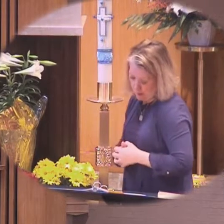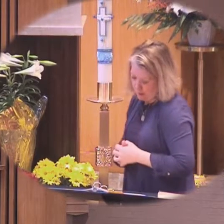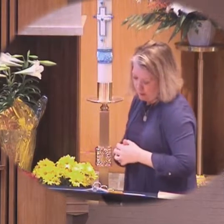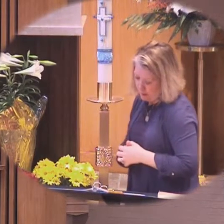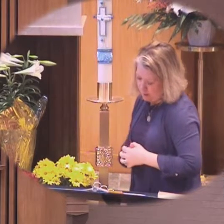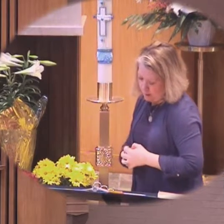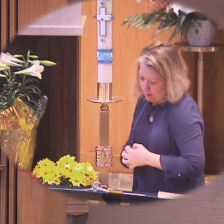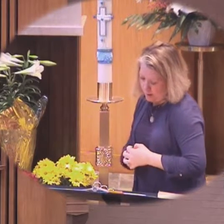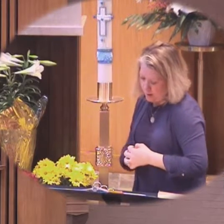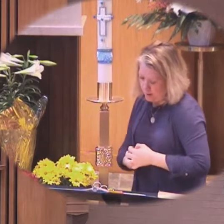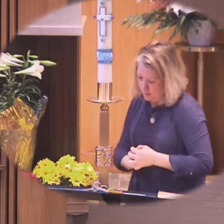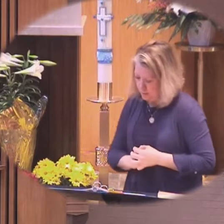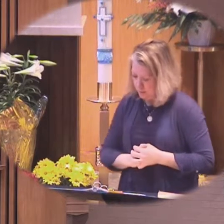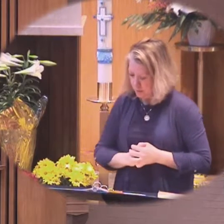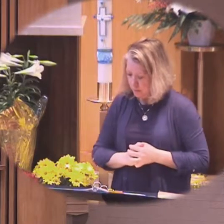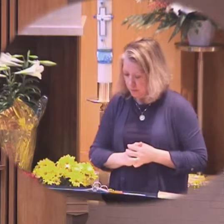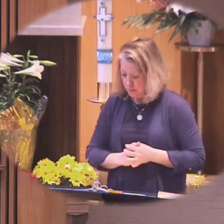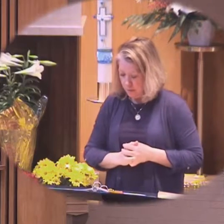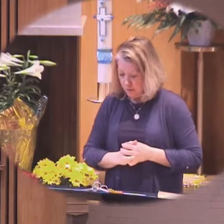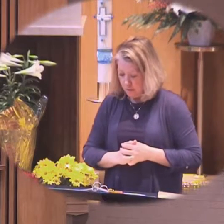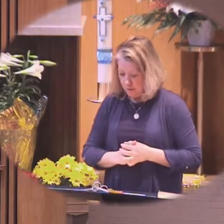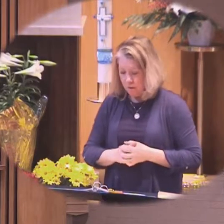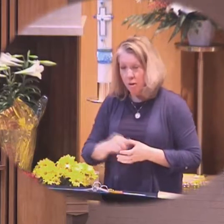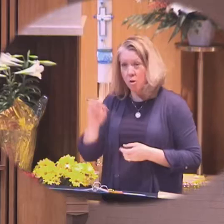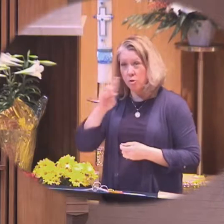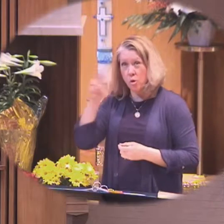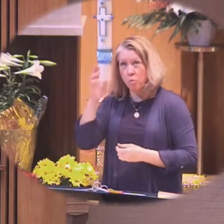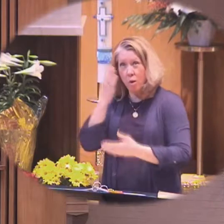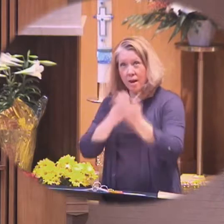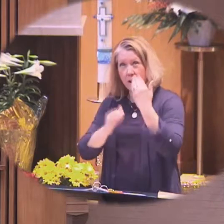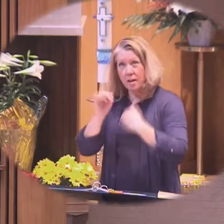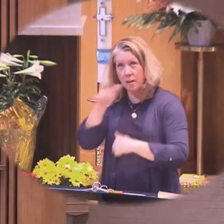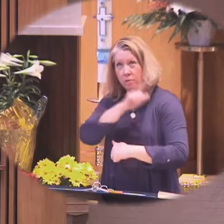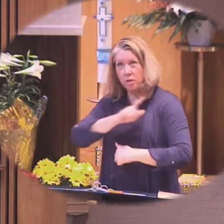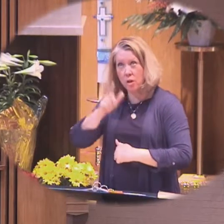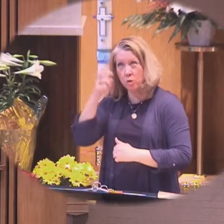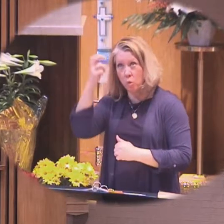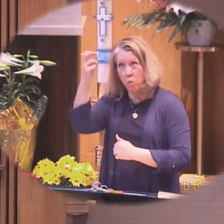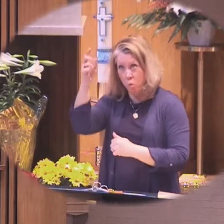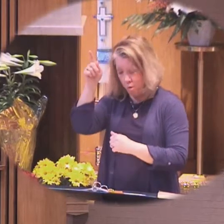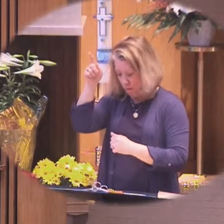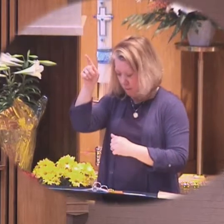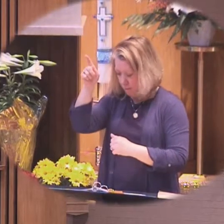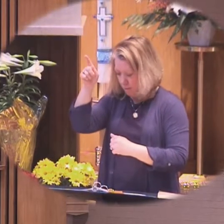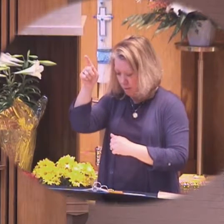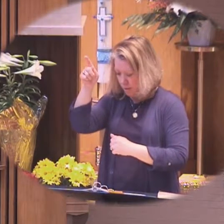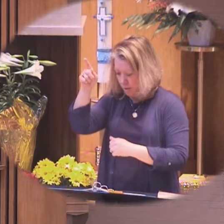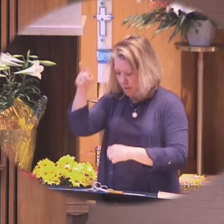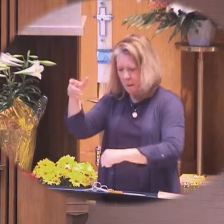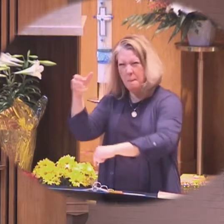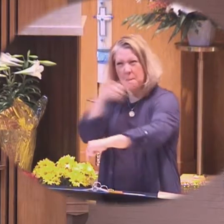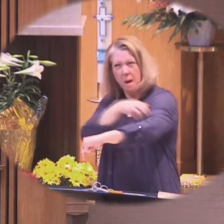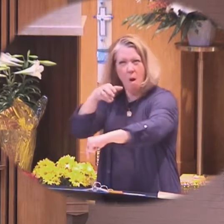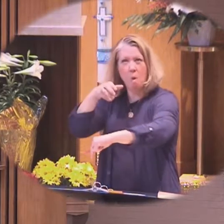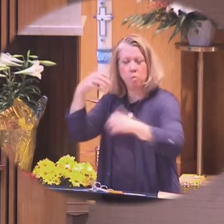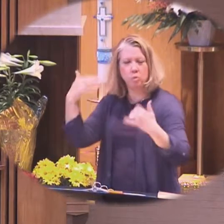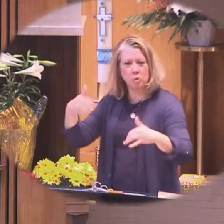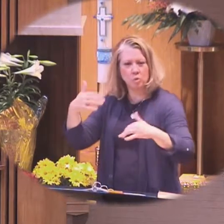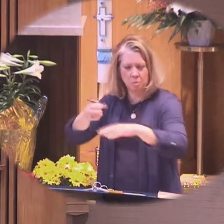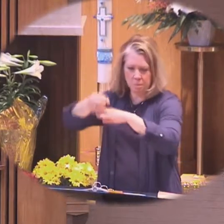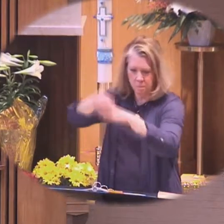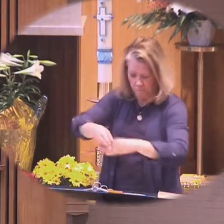and be glad. The right hand of the Lord has struck with